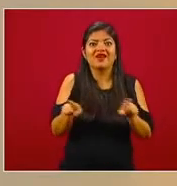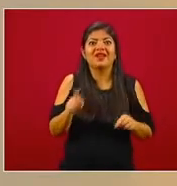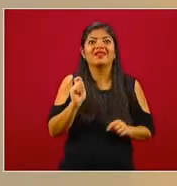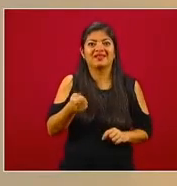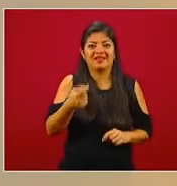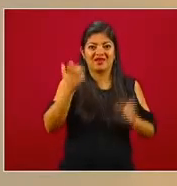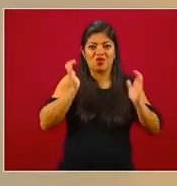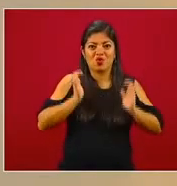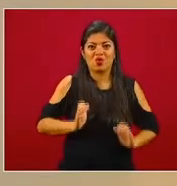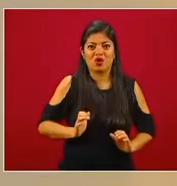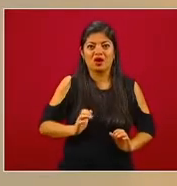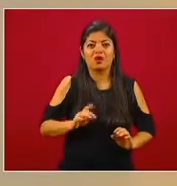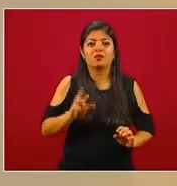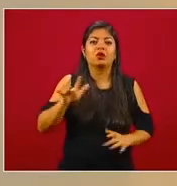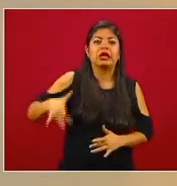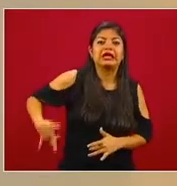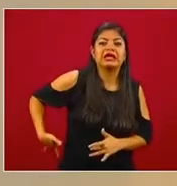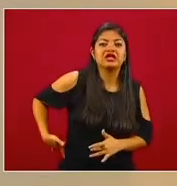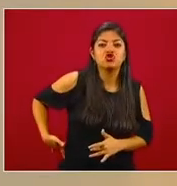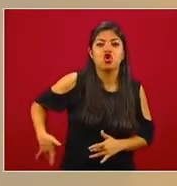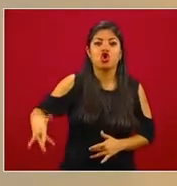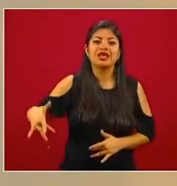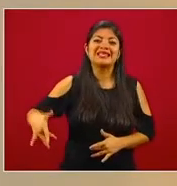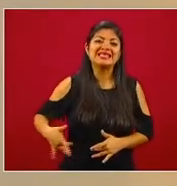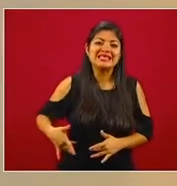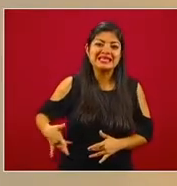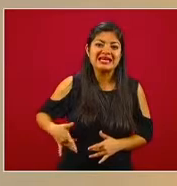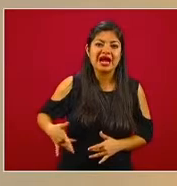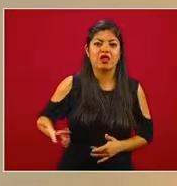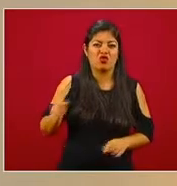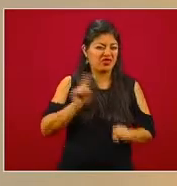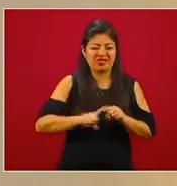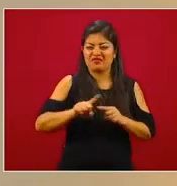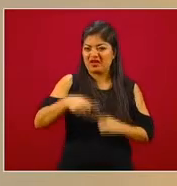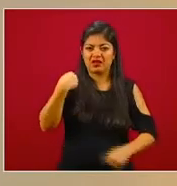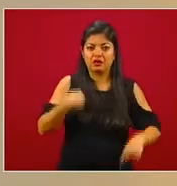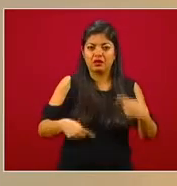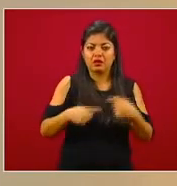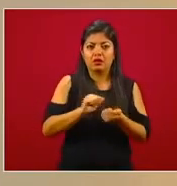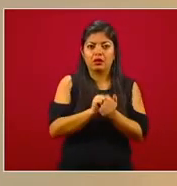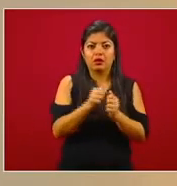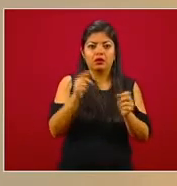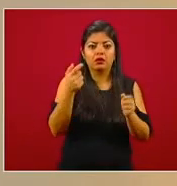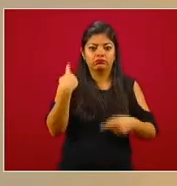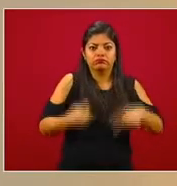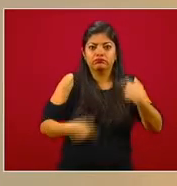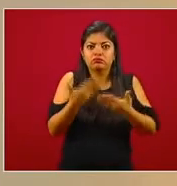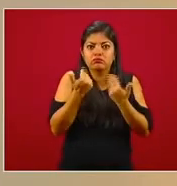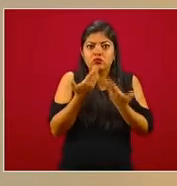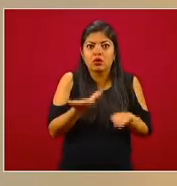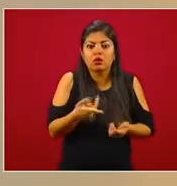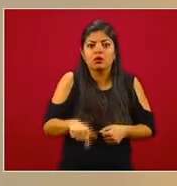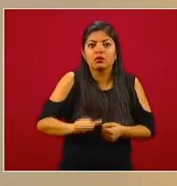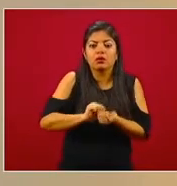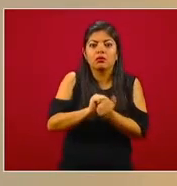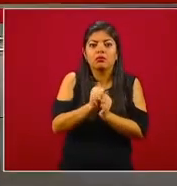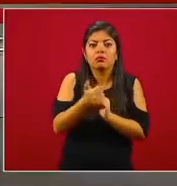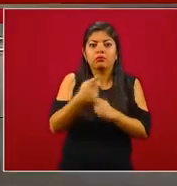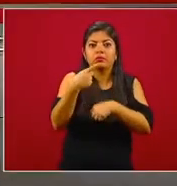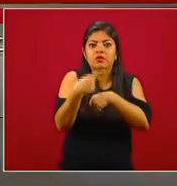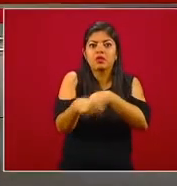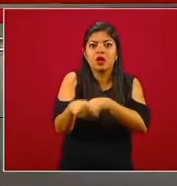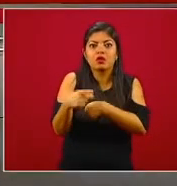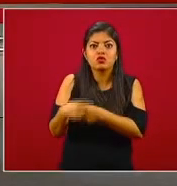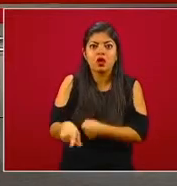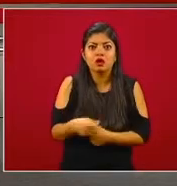happens, vitales, the los different organs riñones, el across hígado, los the body distintos that are órganos considered vital, empiezan like también a kidneys tener daños. and others, are Y not eso having puede